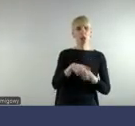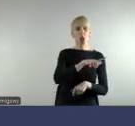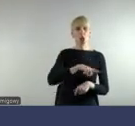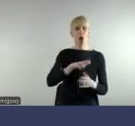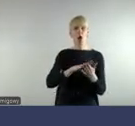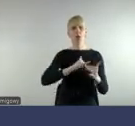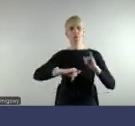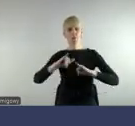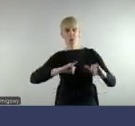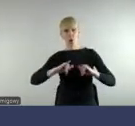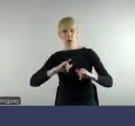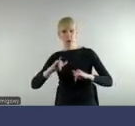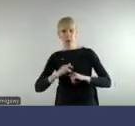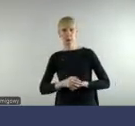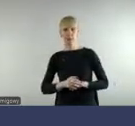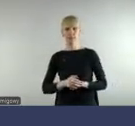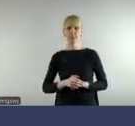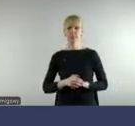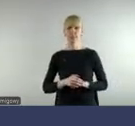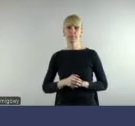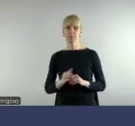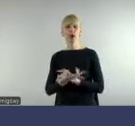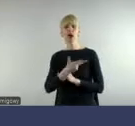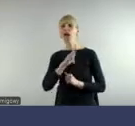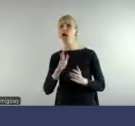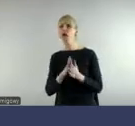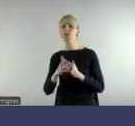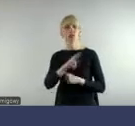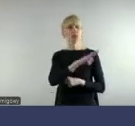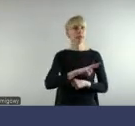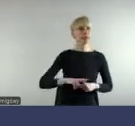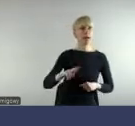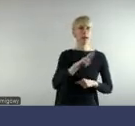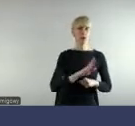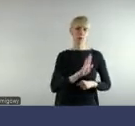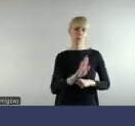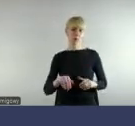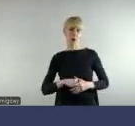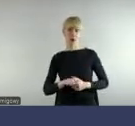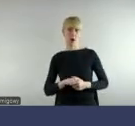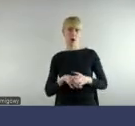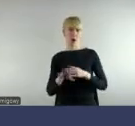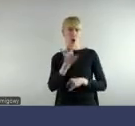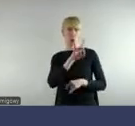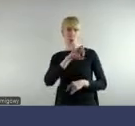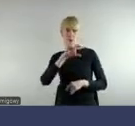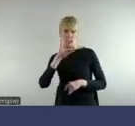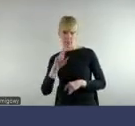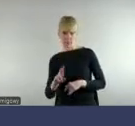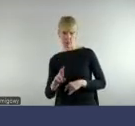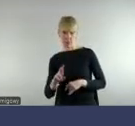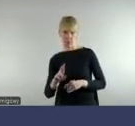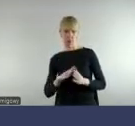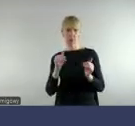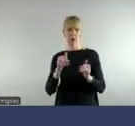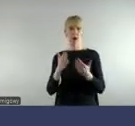So, each county in Norway, it says, has a county governor, and we represent the king and the state